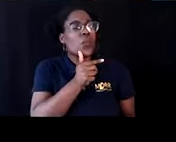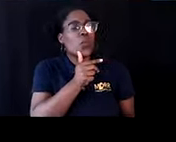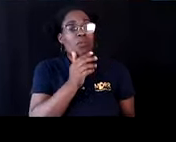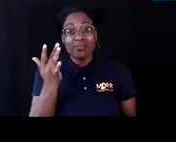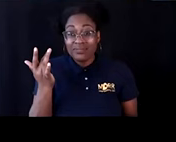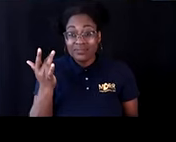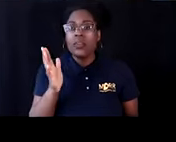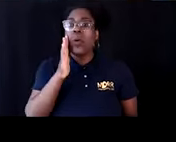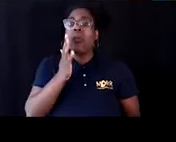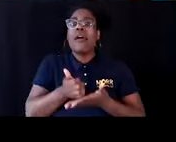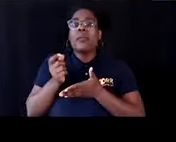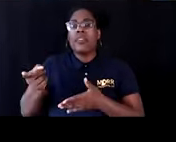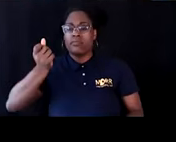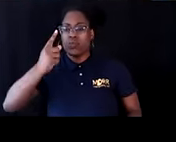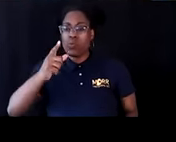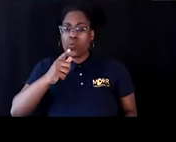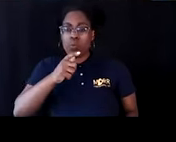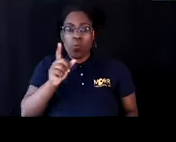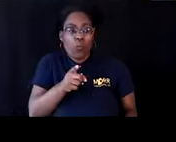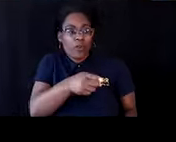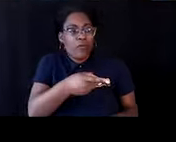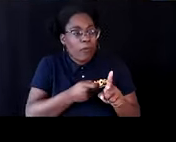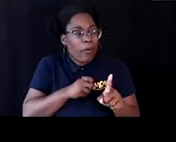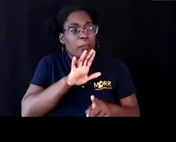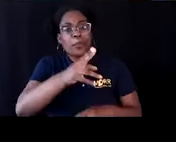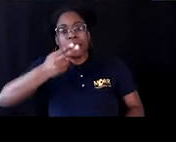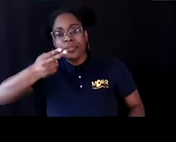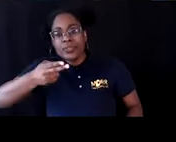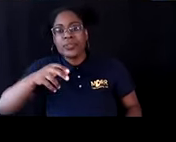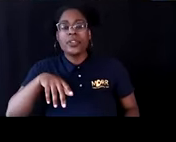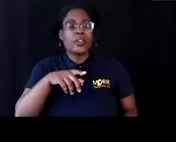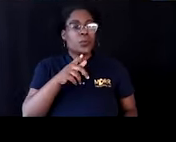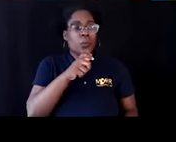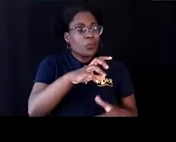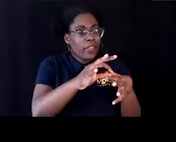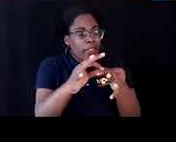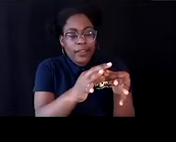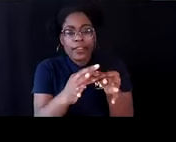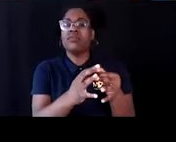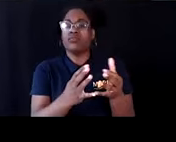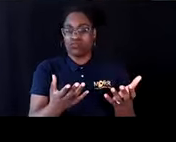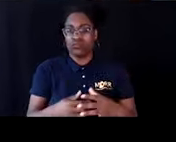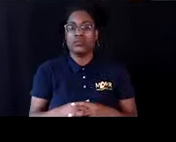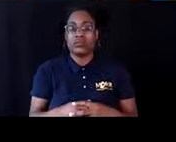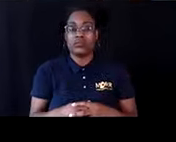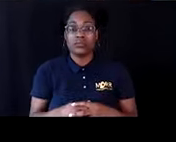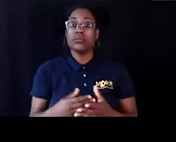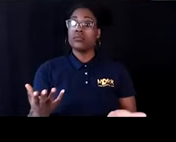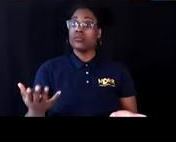maintained extraordinary trade routes. If I were to go into the south of Manhattan right